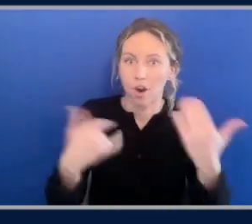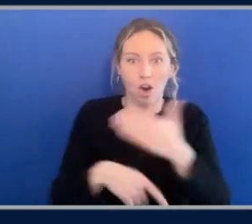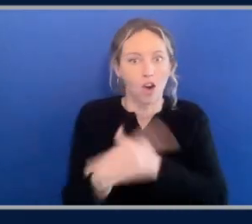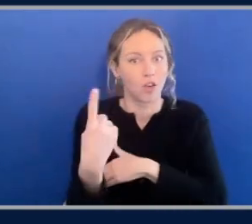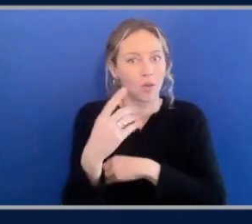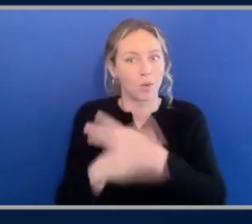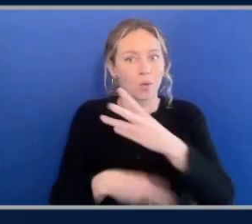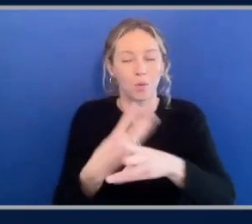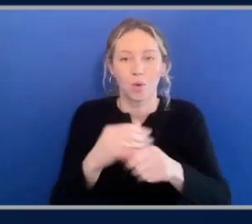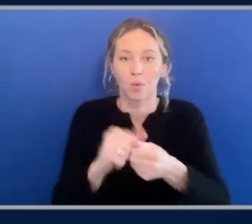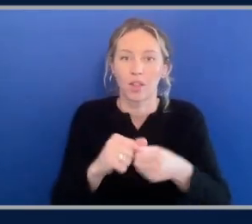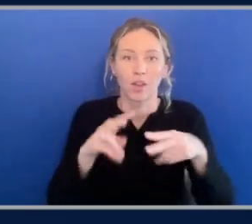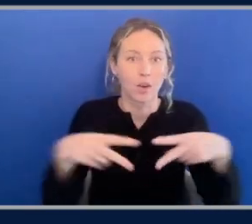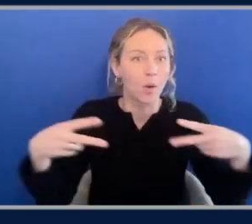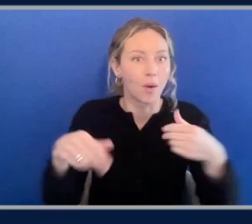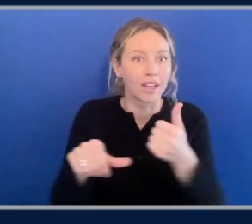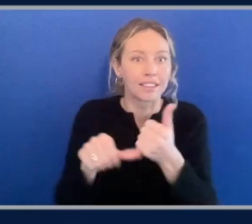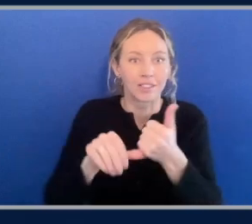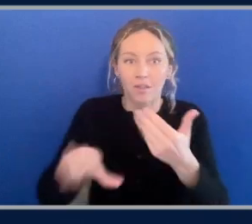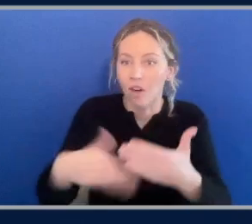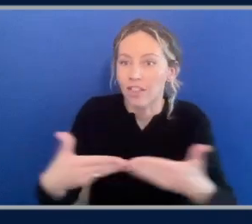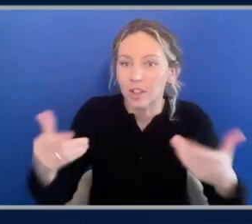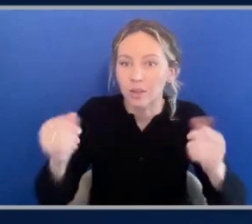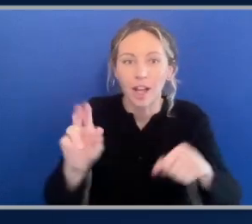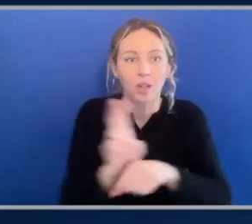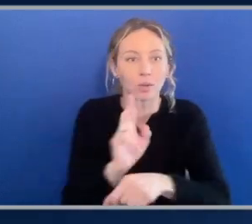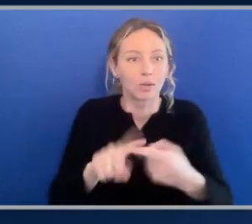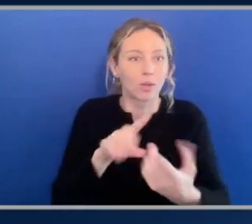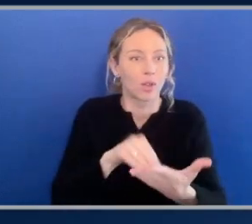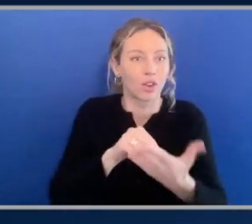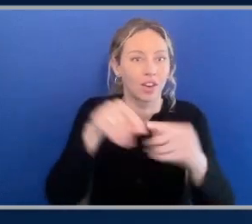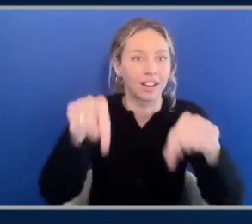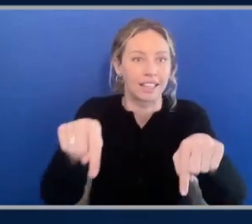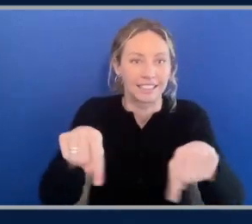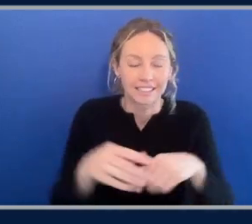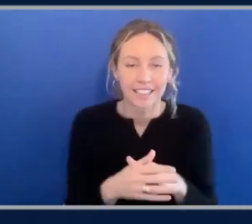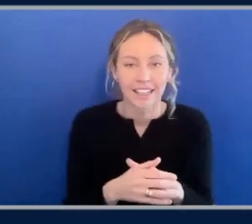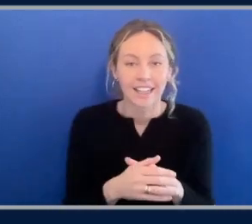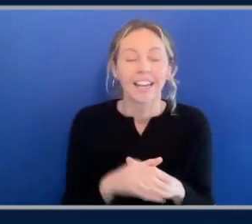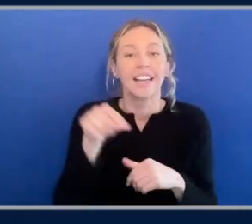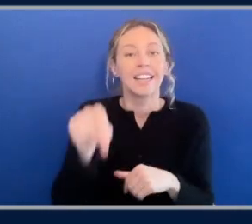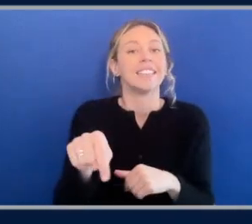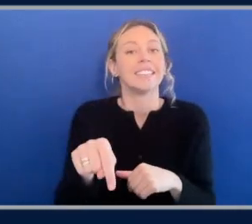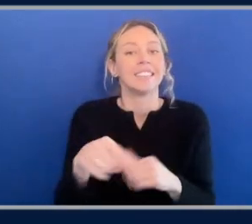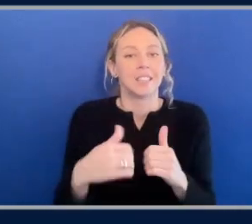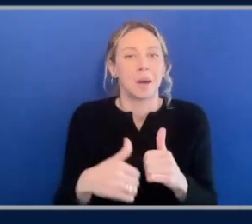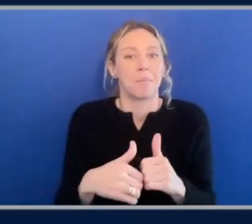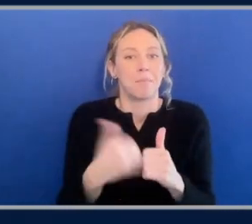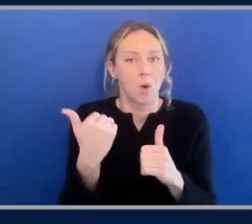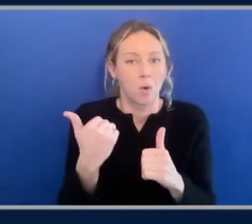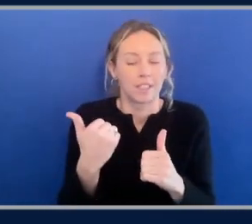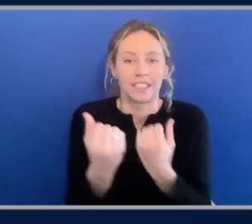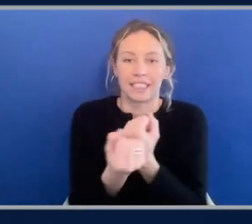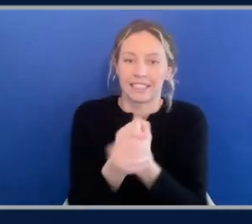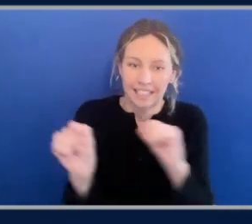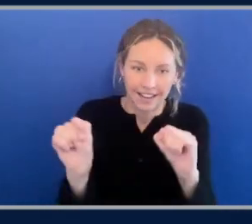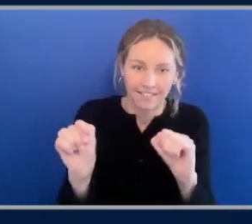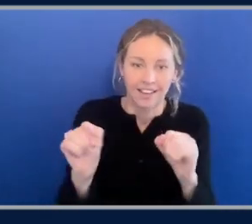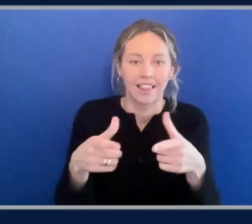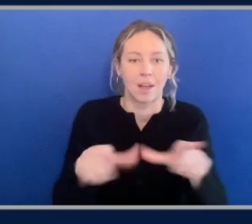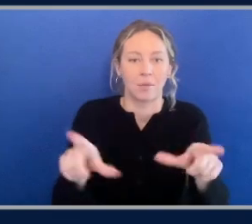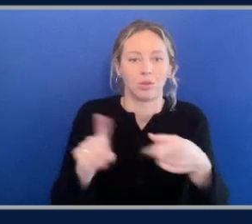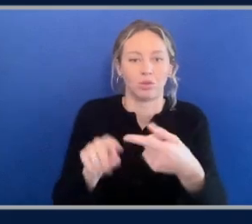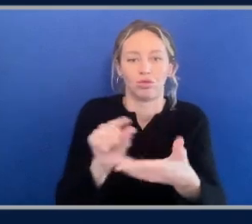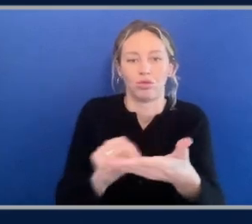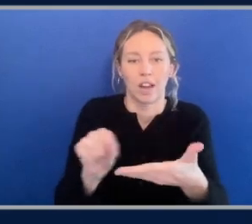coding assistants, of all of the things you can use to learn this, it is actually the most safest language to write. Here's a lukewarm